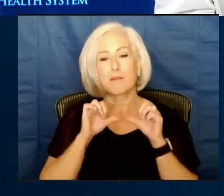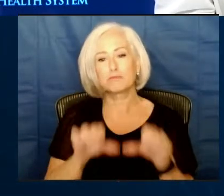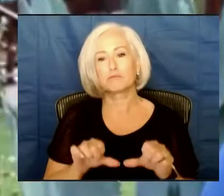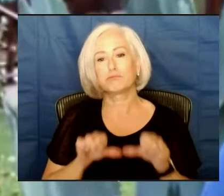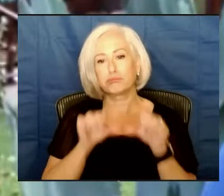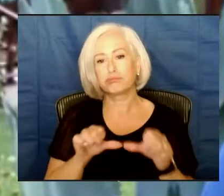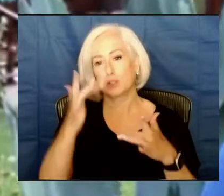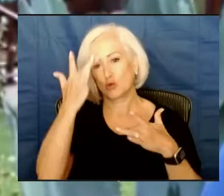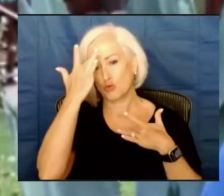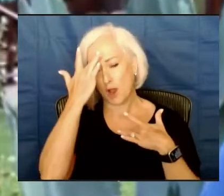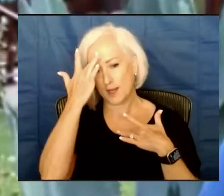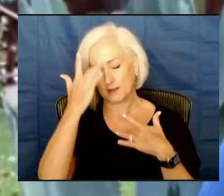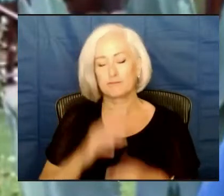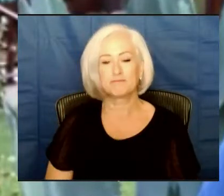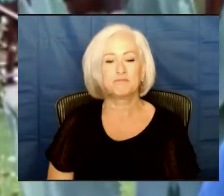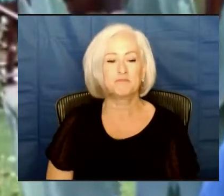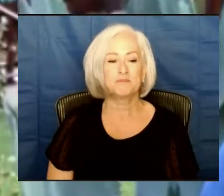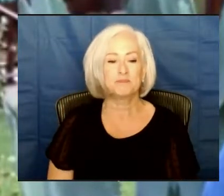I think that's it.